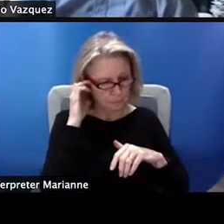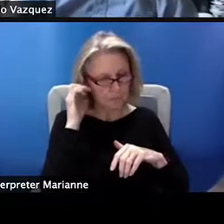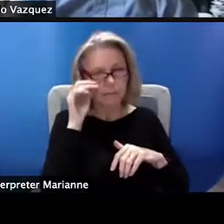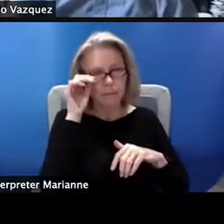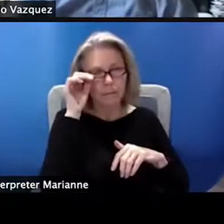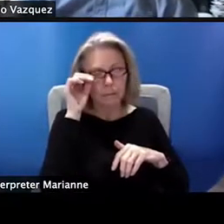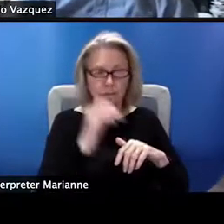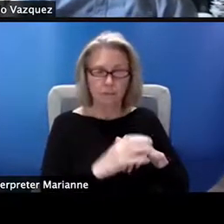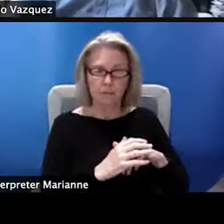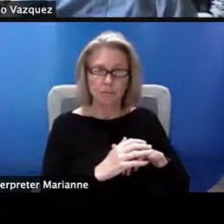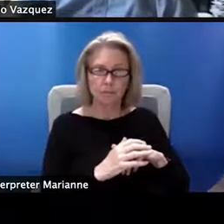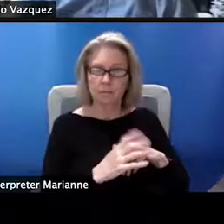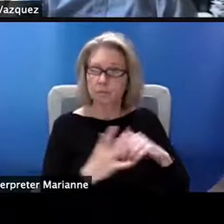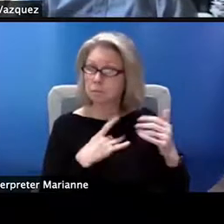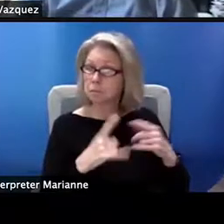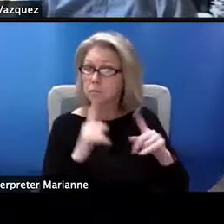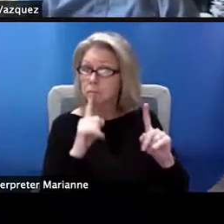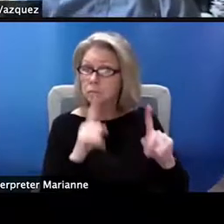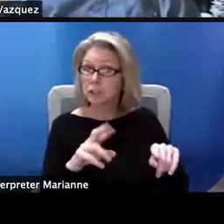Rolanda, would you care to respond?